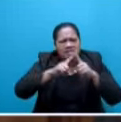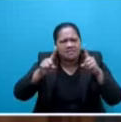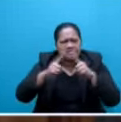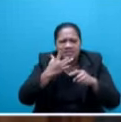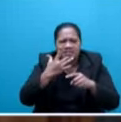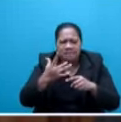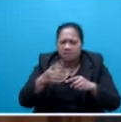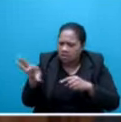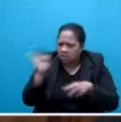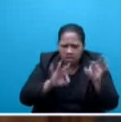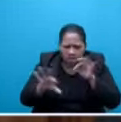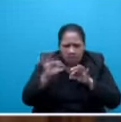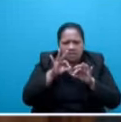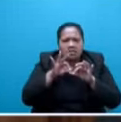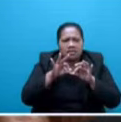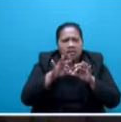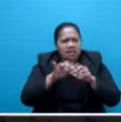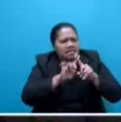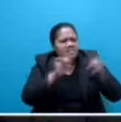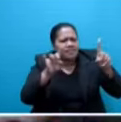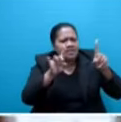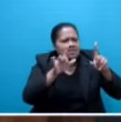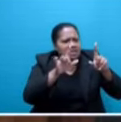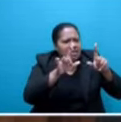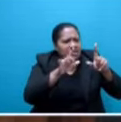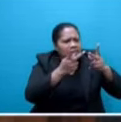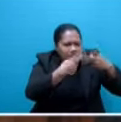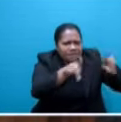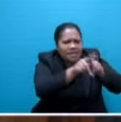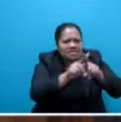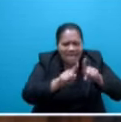at multi-locations on different soil types.